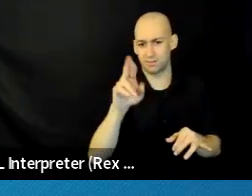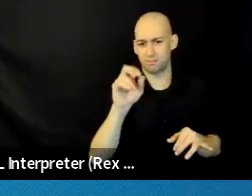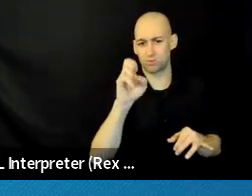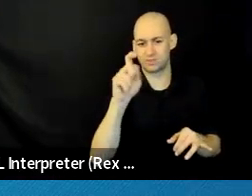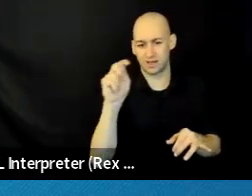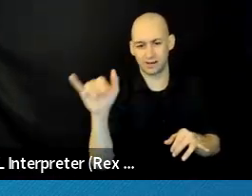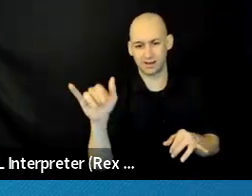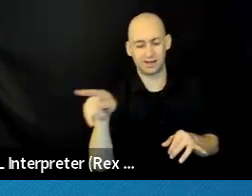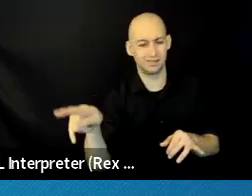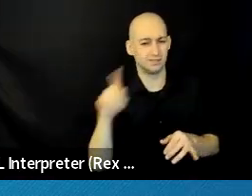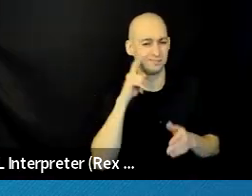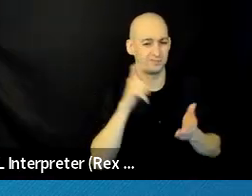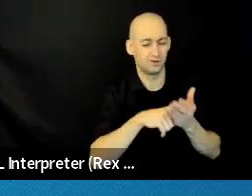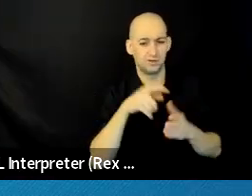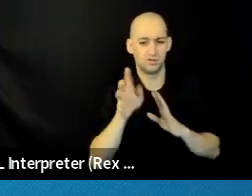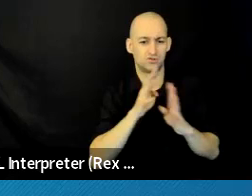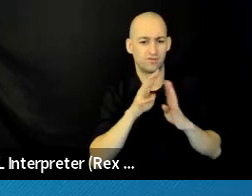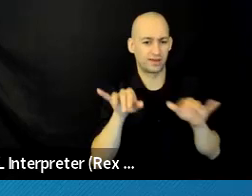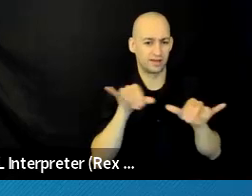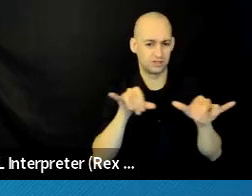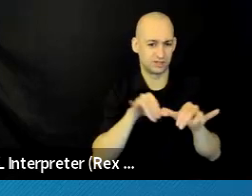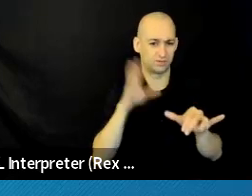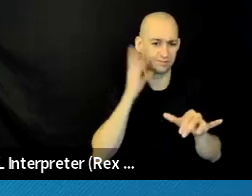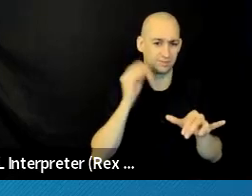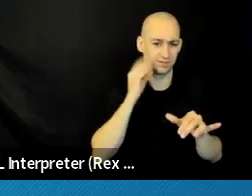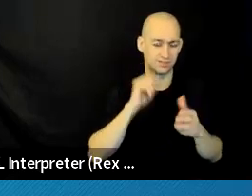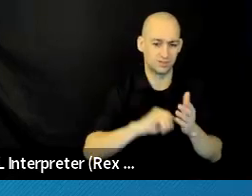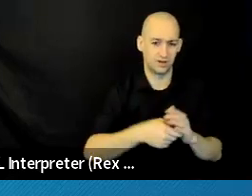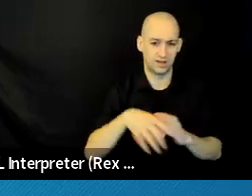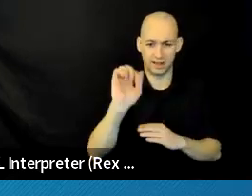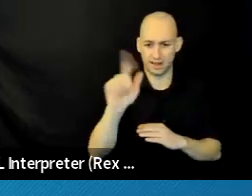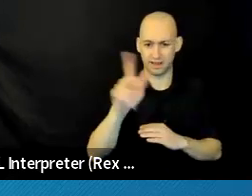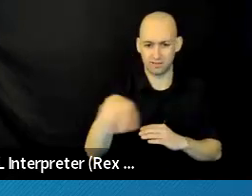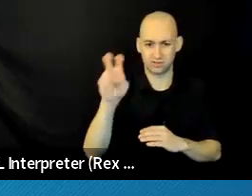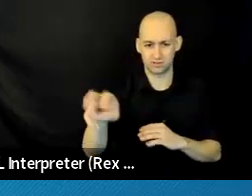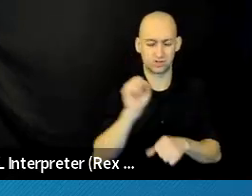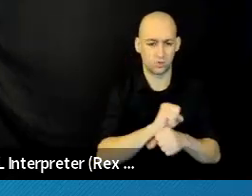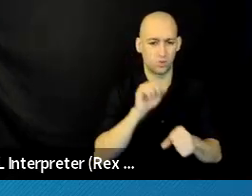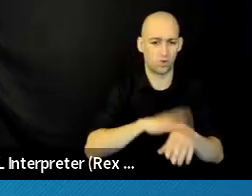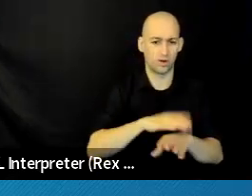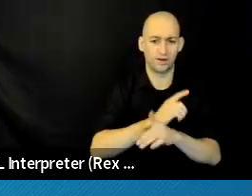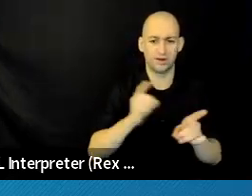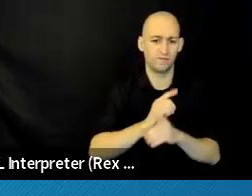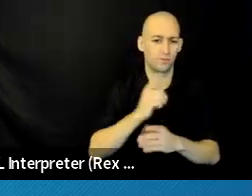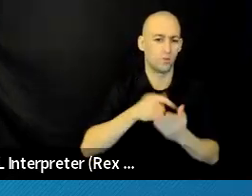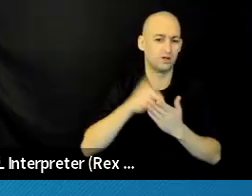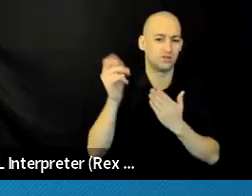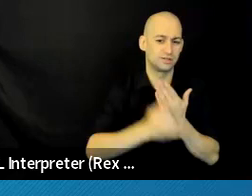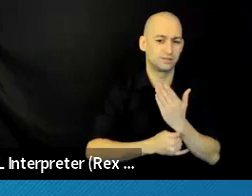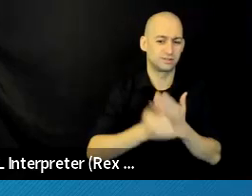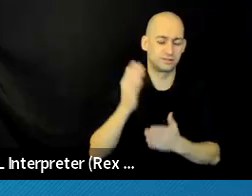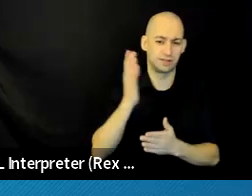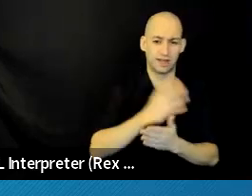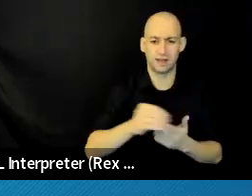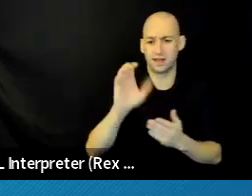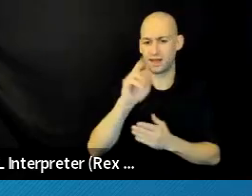noted traffic engineer with experience having started at Caltrans and working on many different projects. And then